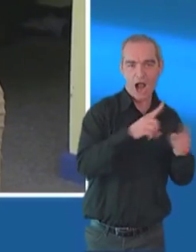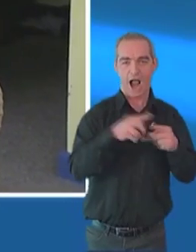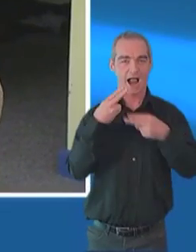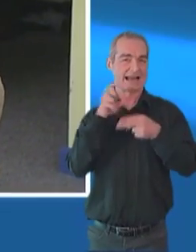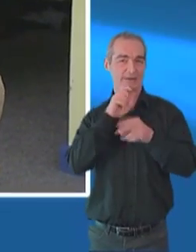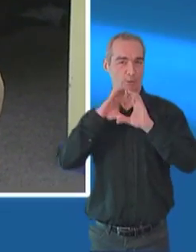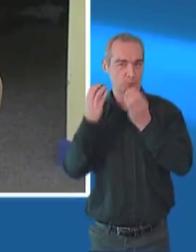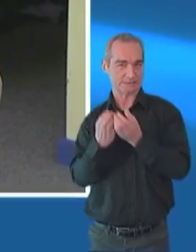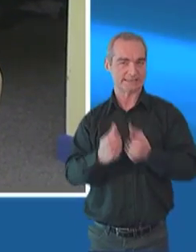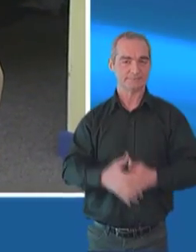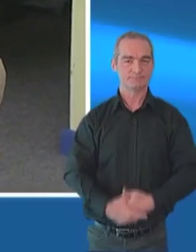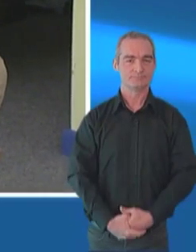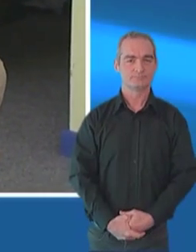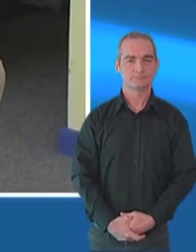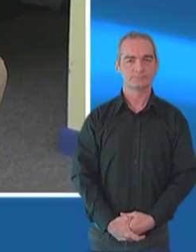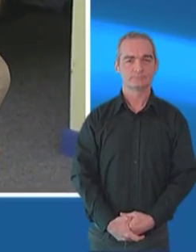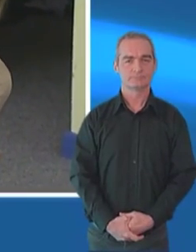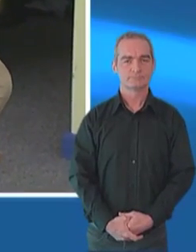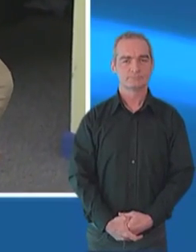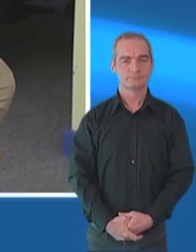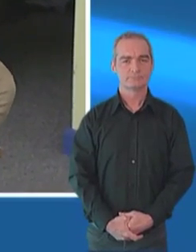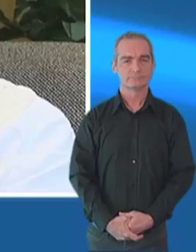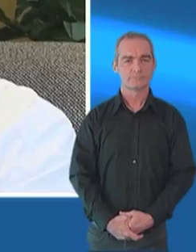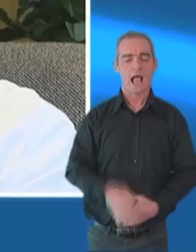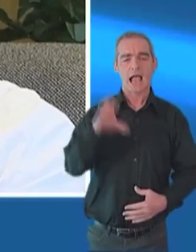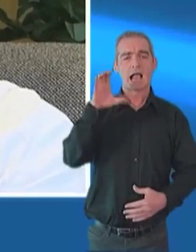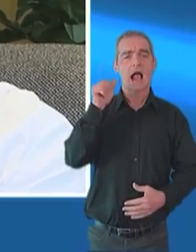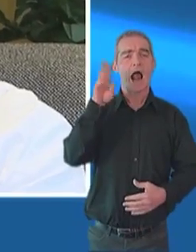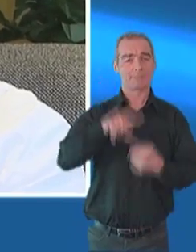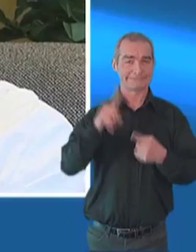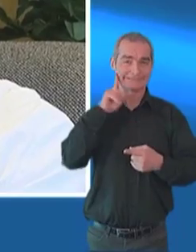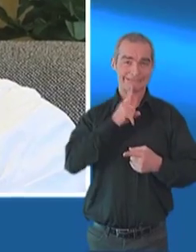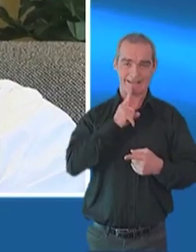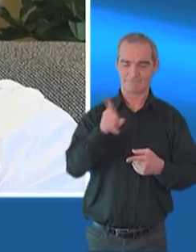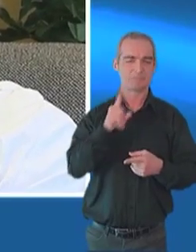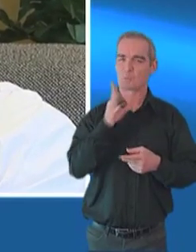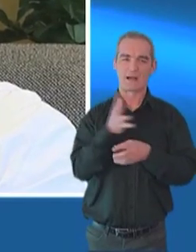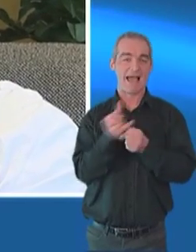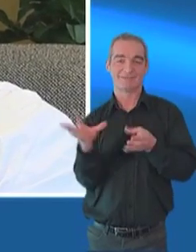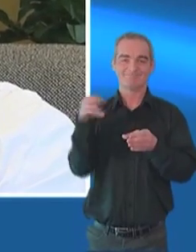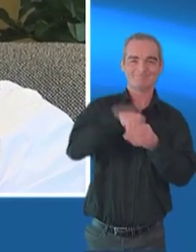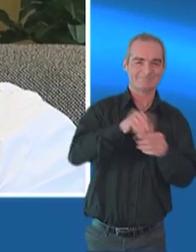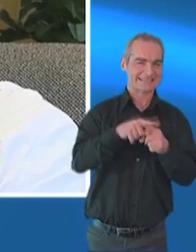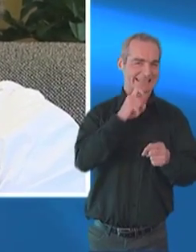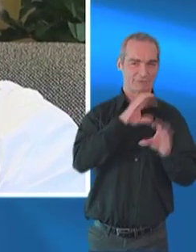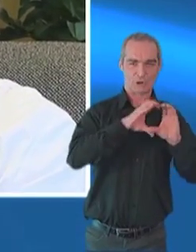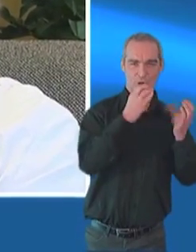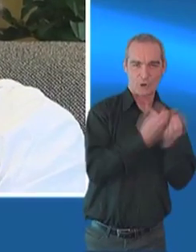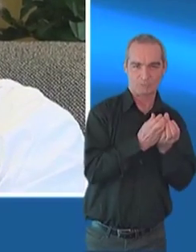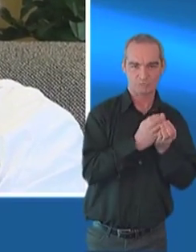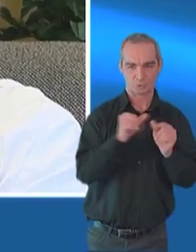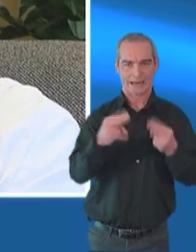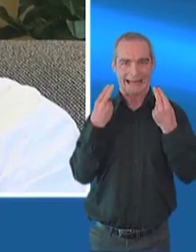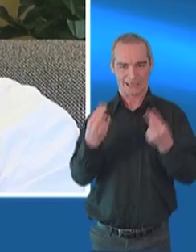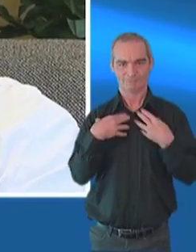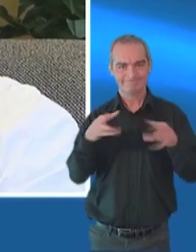with each other and the wider community. Callum is deaf, so he's never going to be fully incorporated into the hearing community, so he needs to